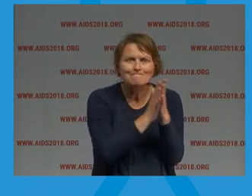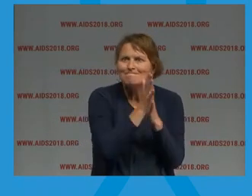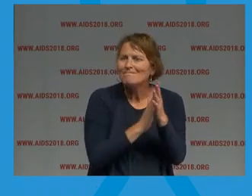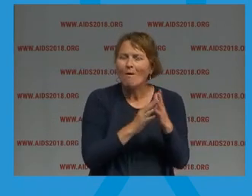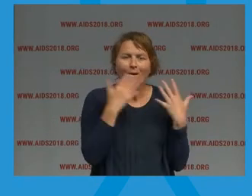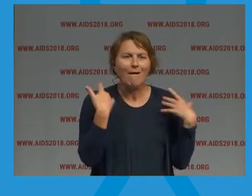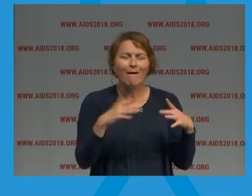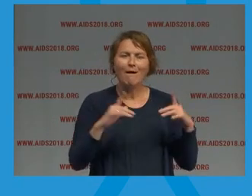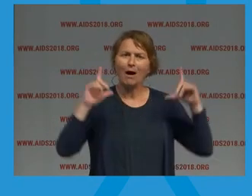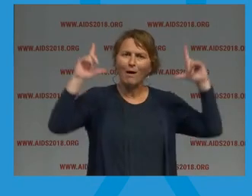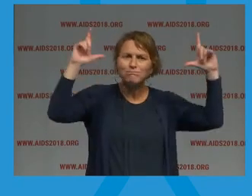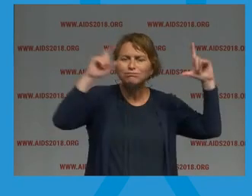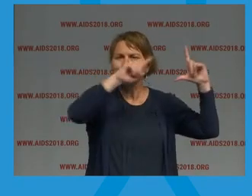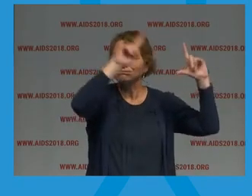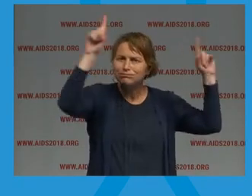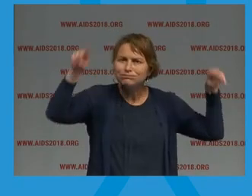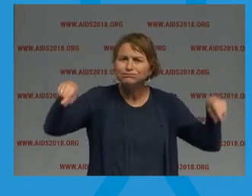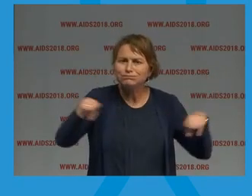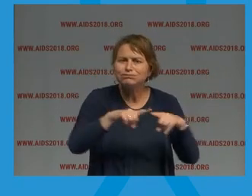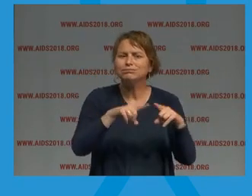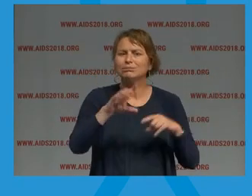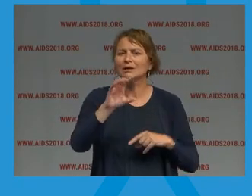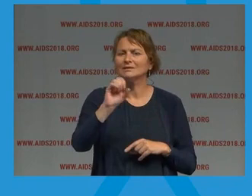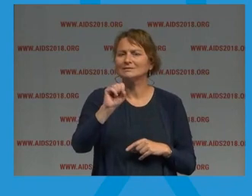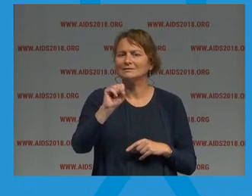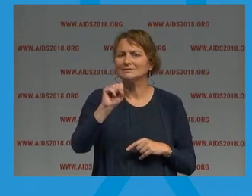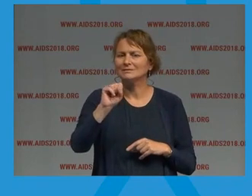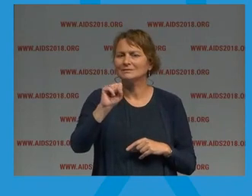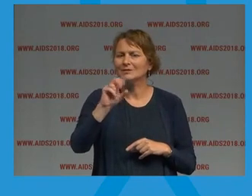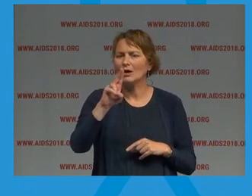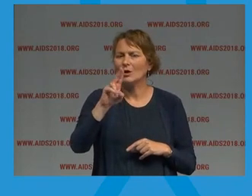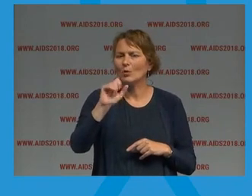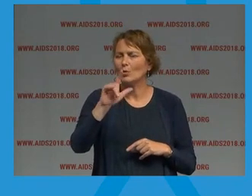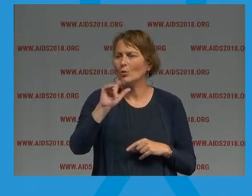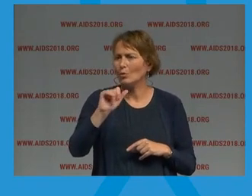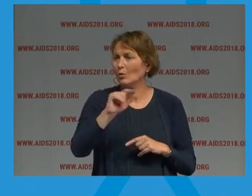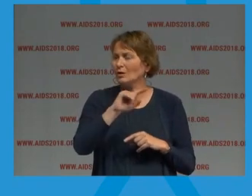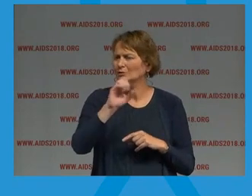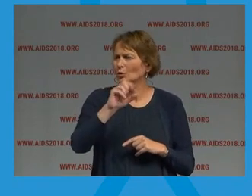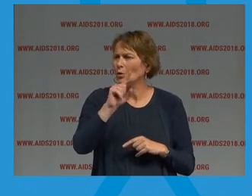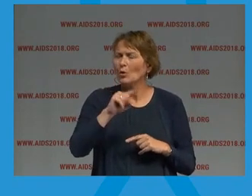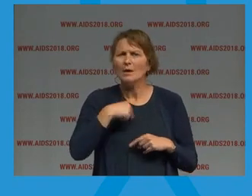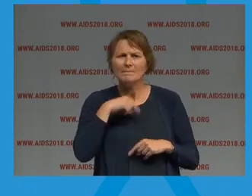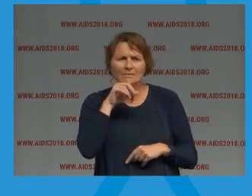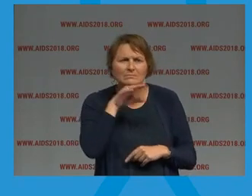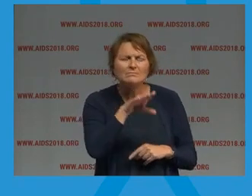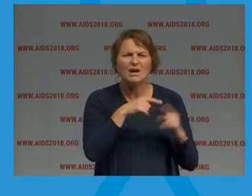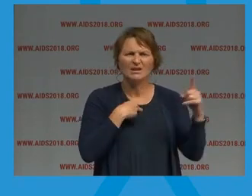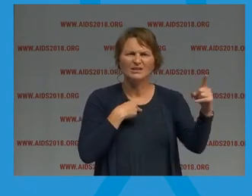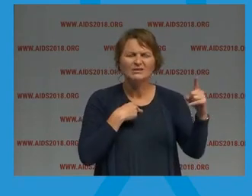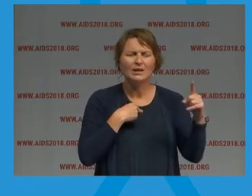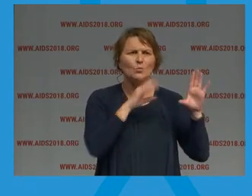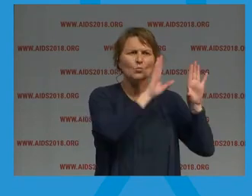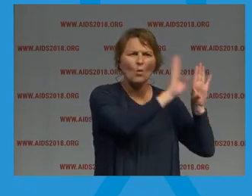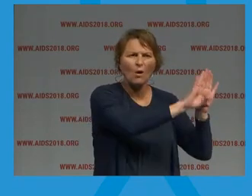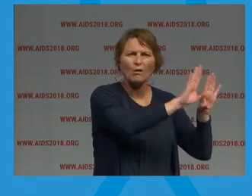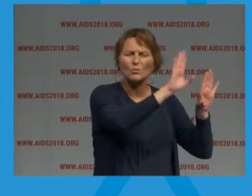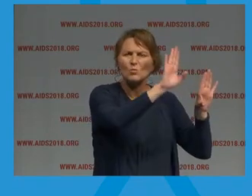of Albertina Sisulu, so that like immediately drew me in. But then after that, I go in and I see wall after